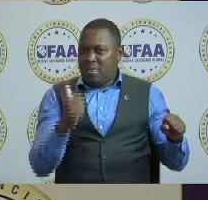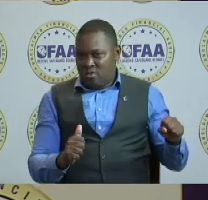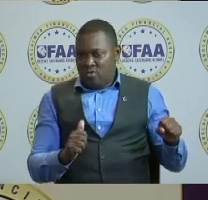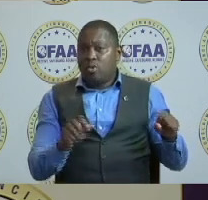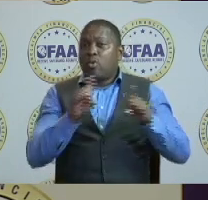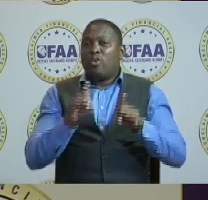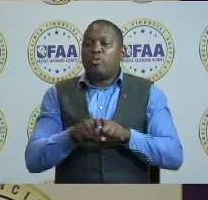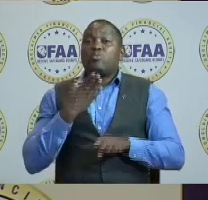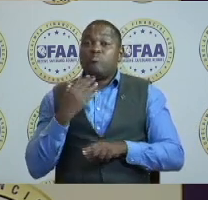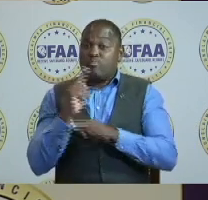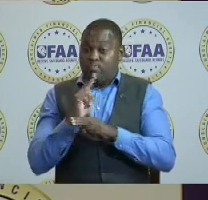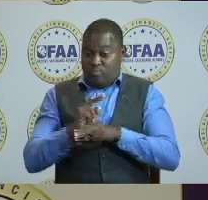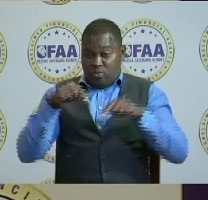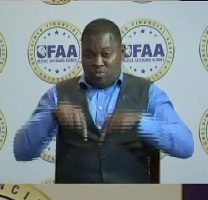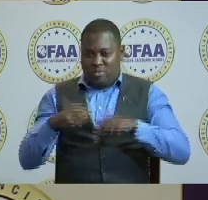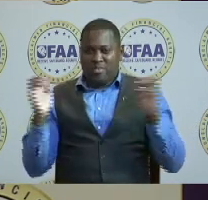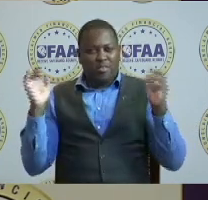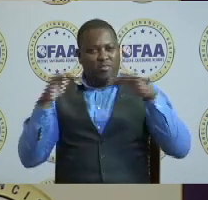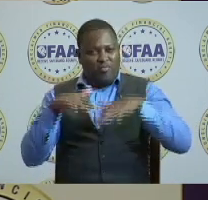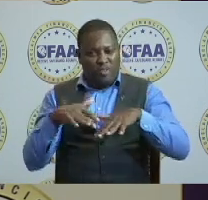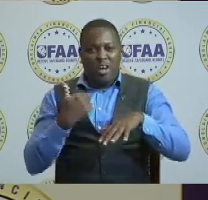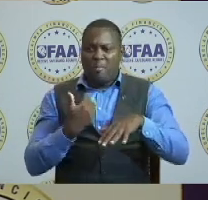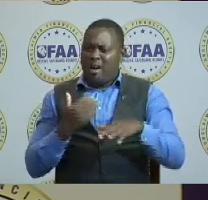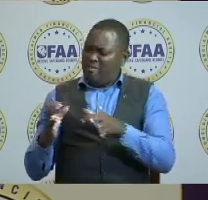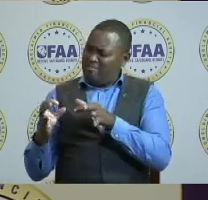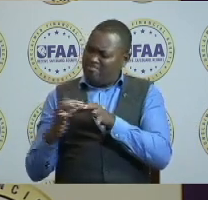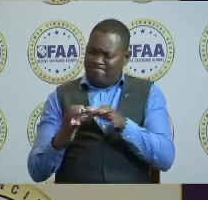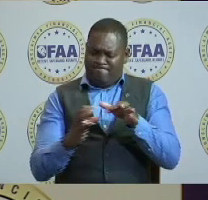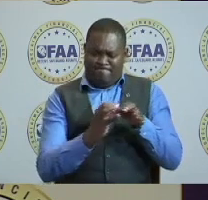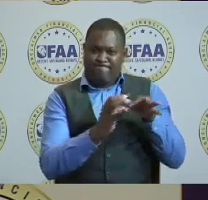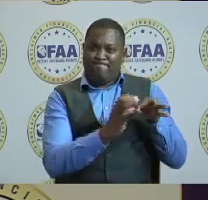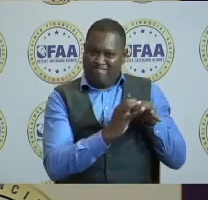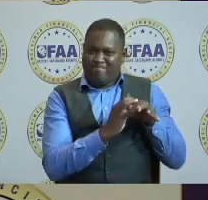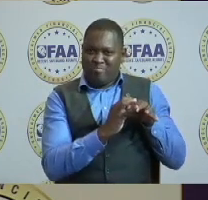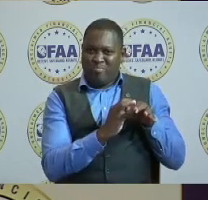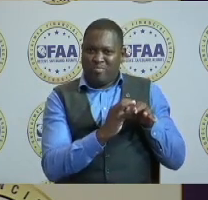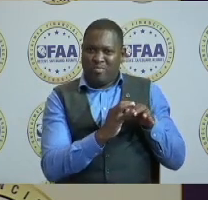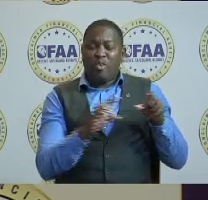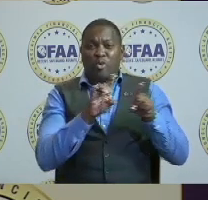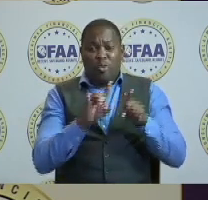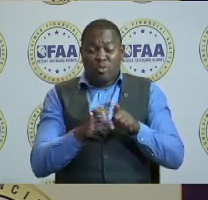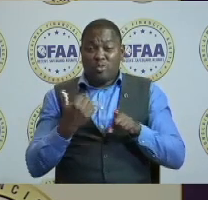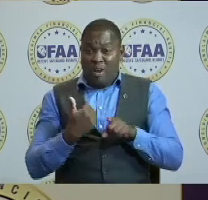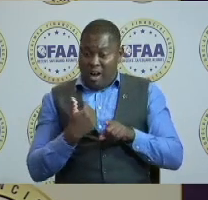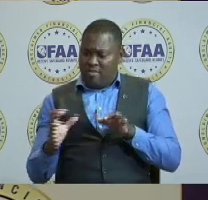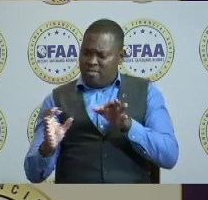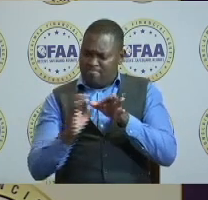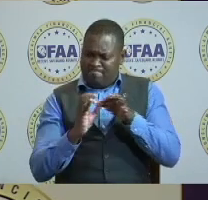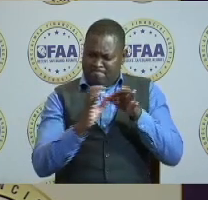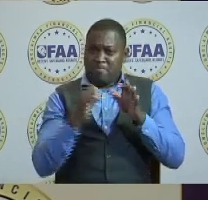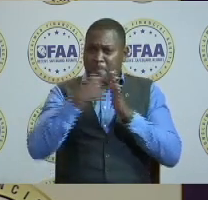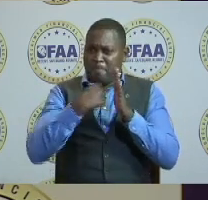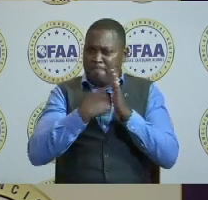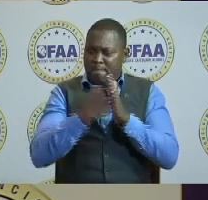like to use this forum to build partnerships, synergies, as the CEO said, and create combined effects and efforts with you,